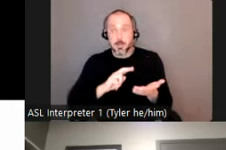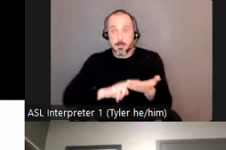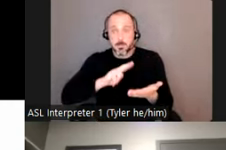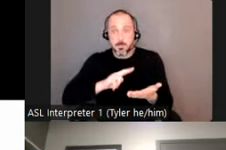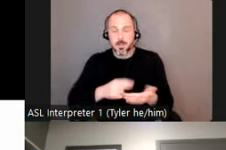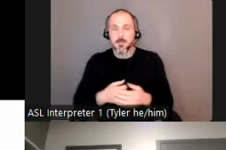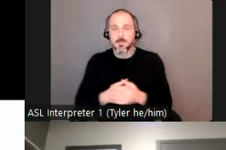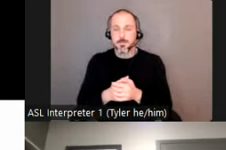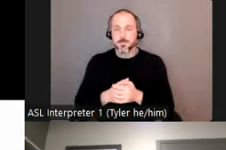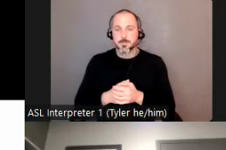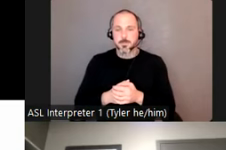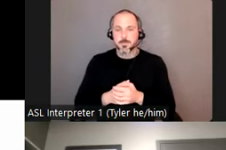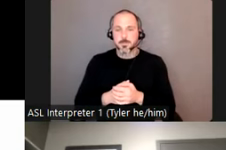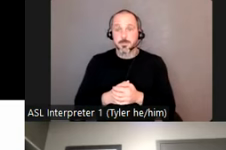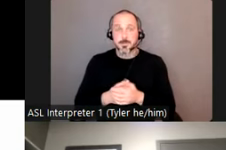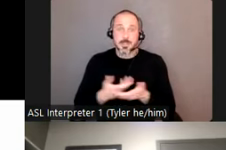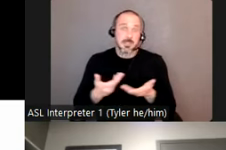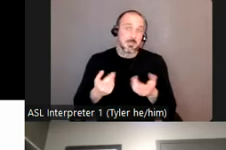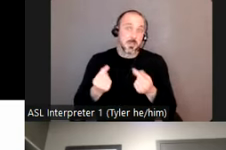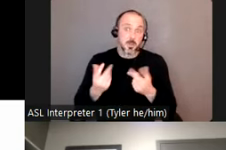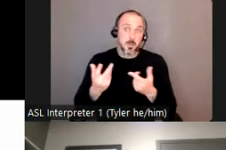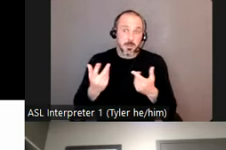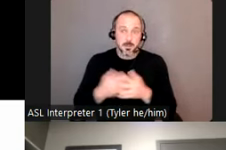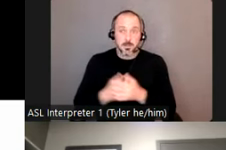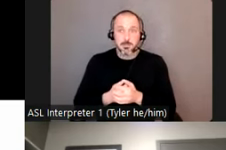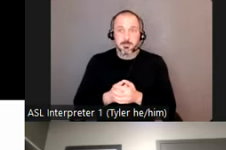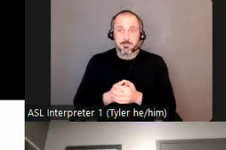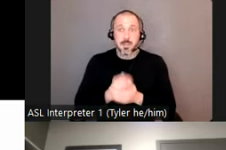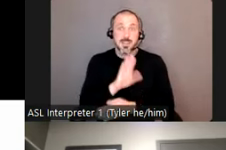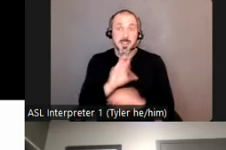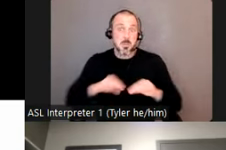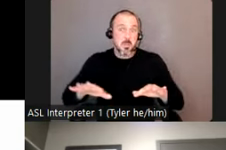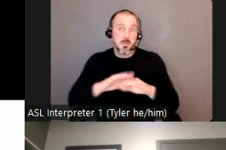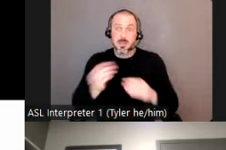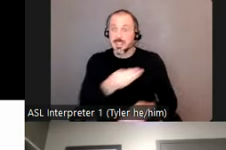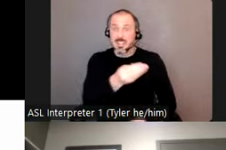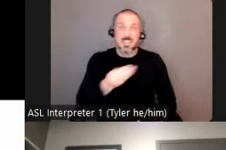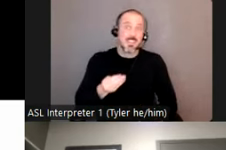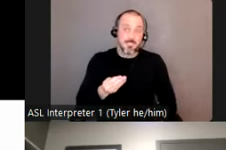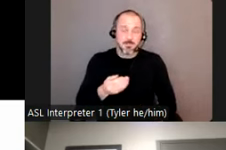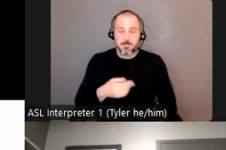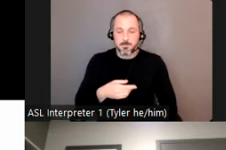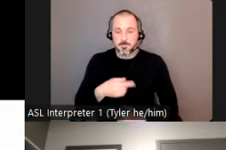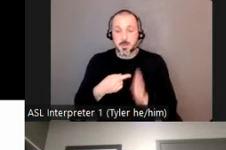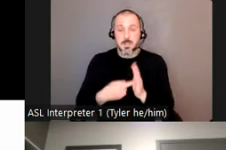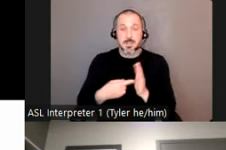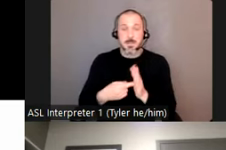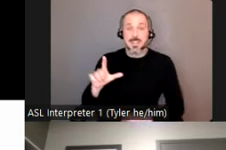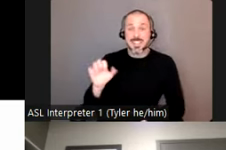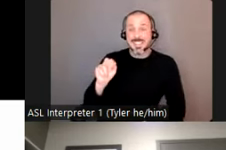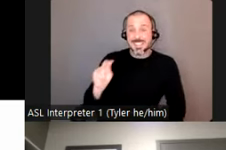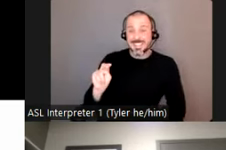up handing over essentially their properties, so people can put liens on their properties, and before you know